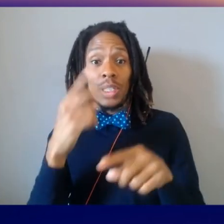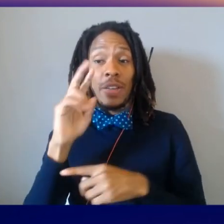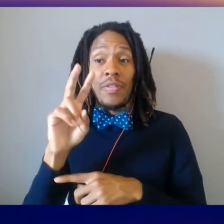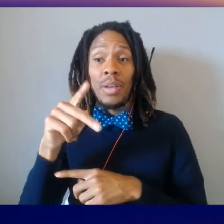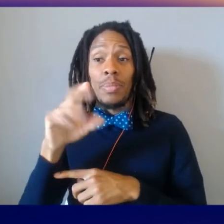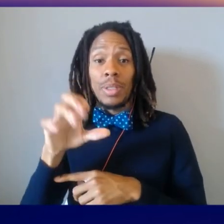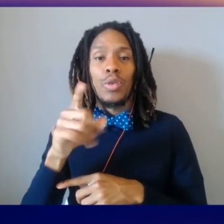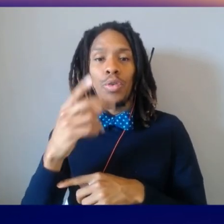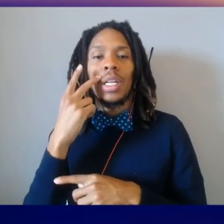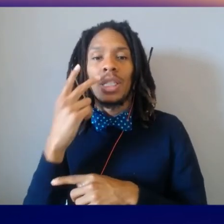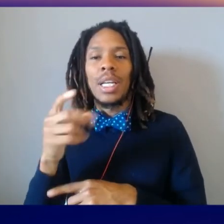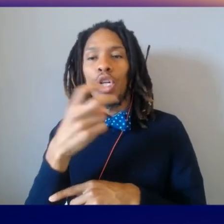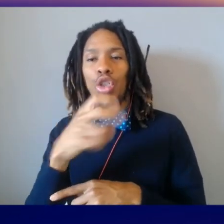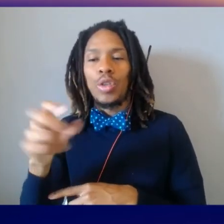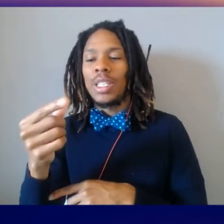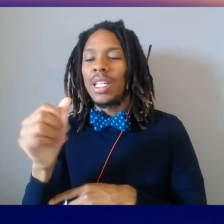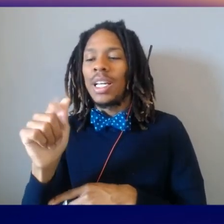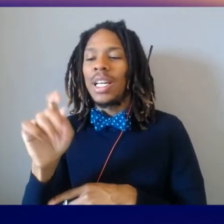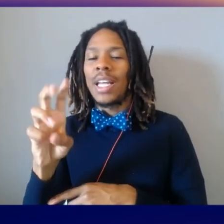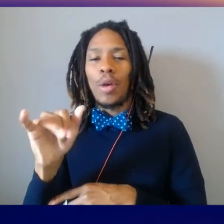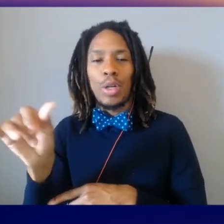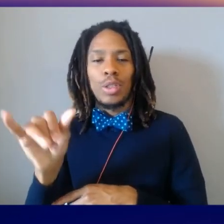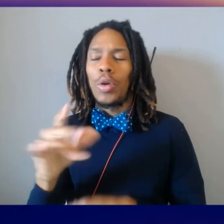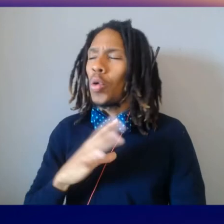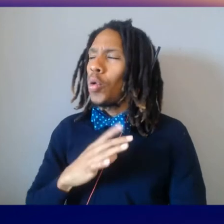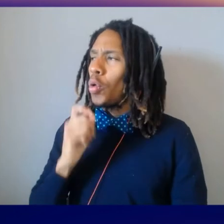transit gateways in here as well. Very cool. Very cool.